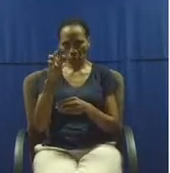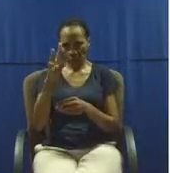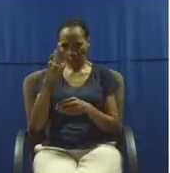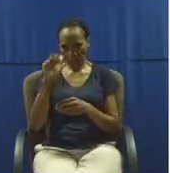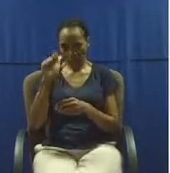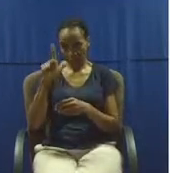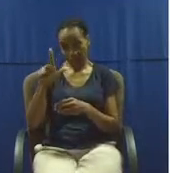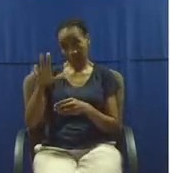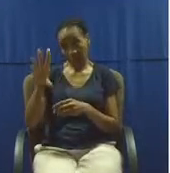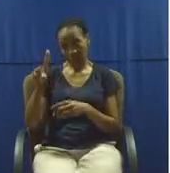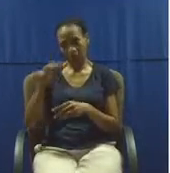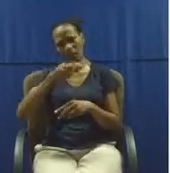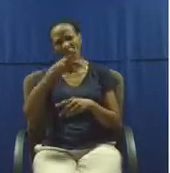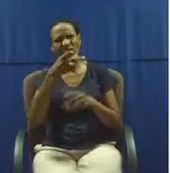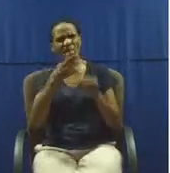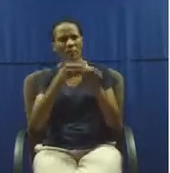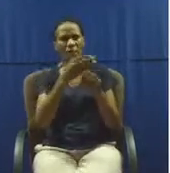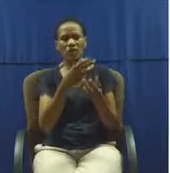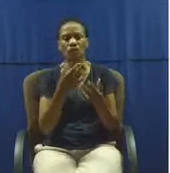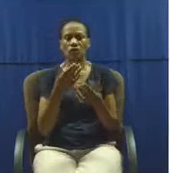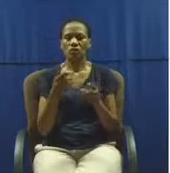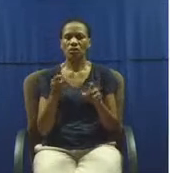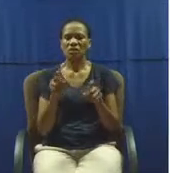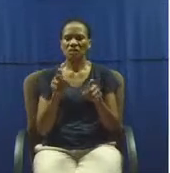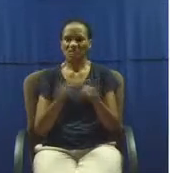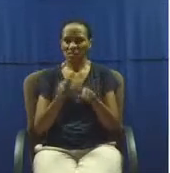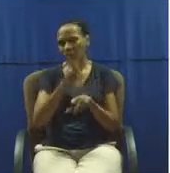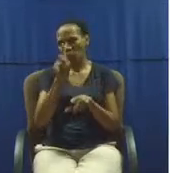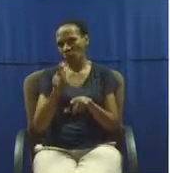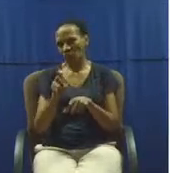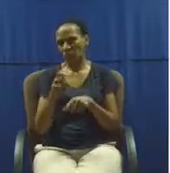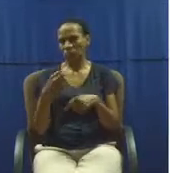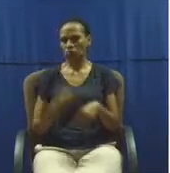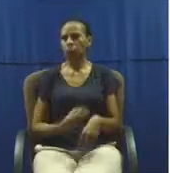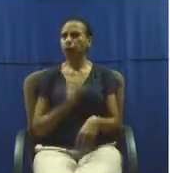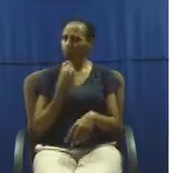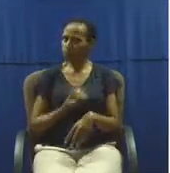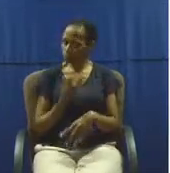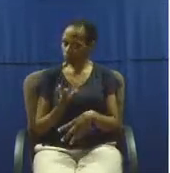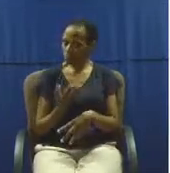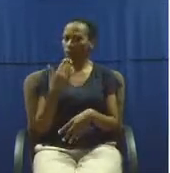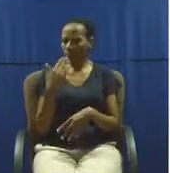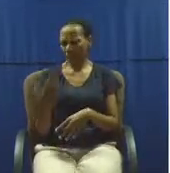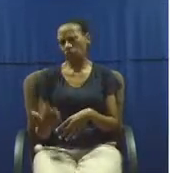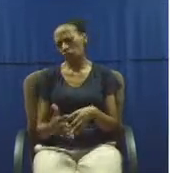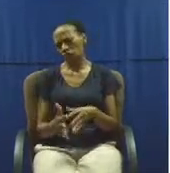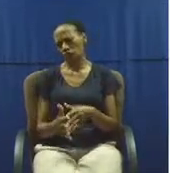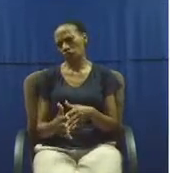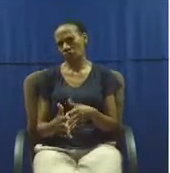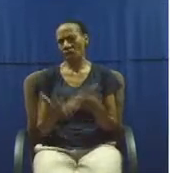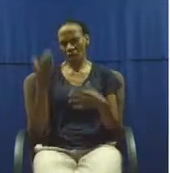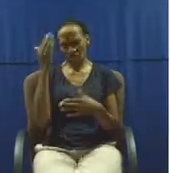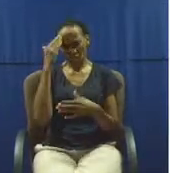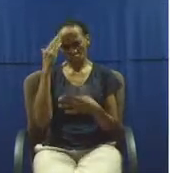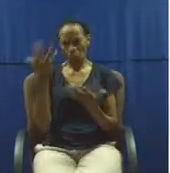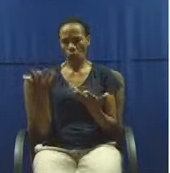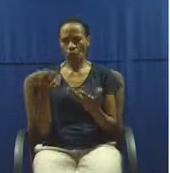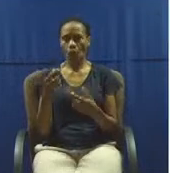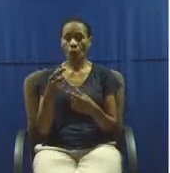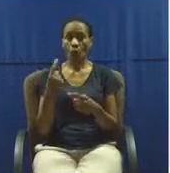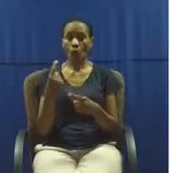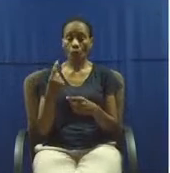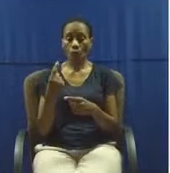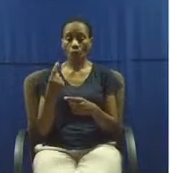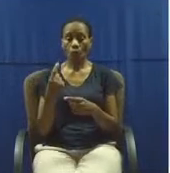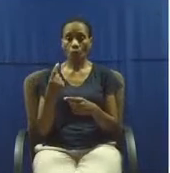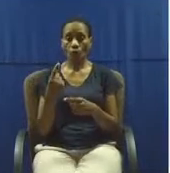question, because I take it that you asked this question out of great concern, and you ask it in line with what is set out